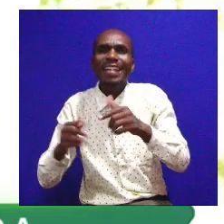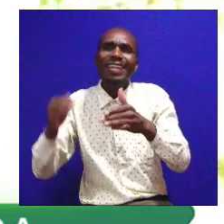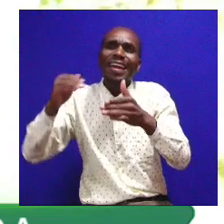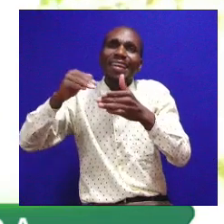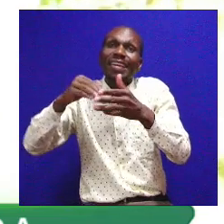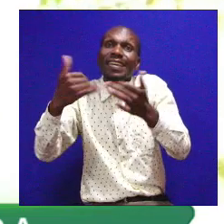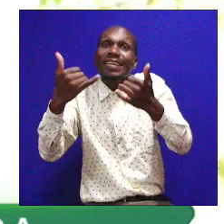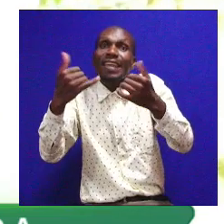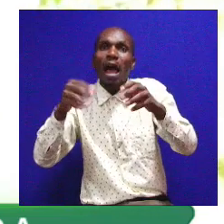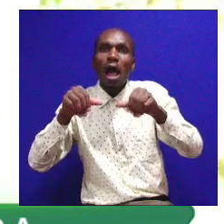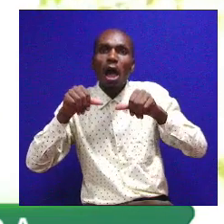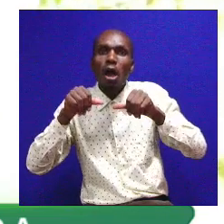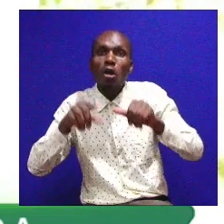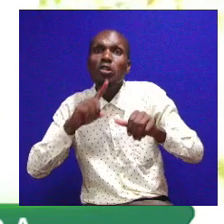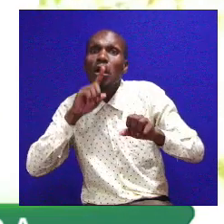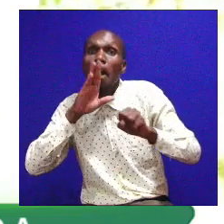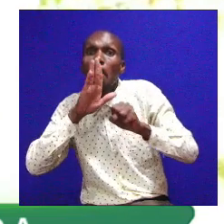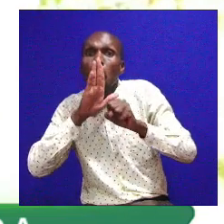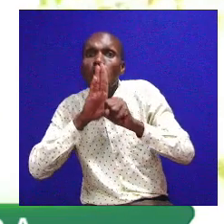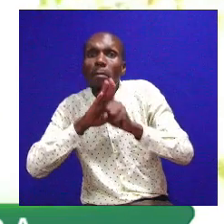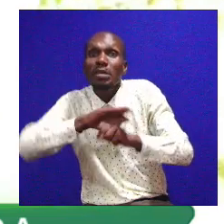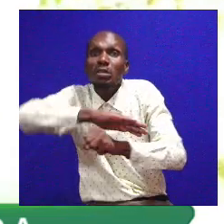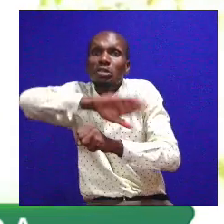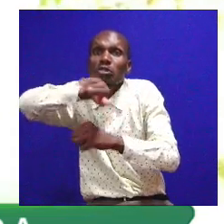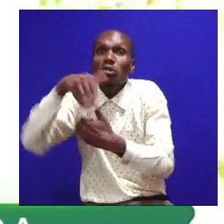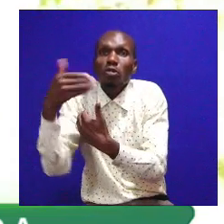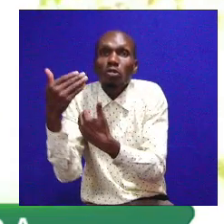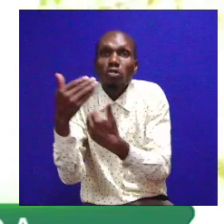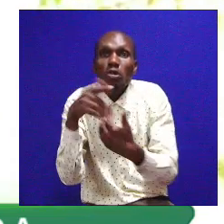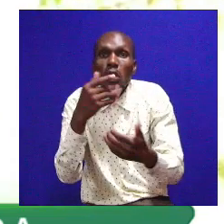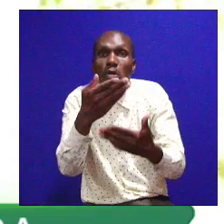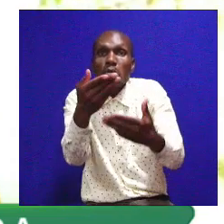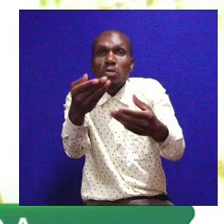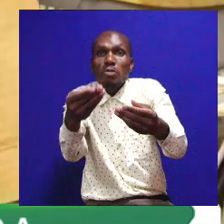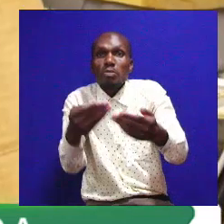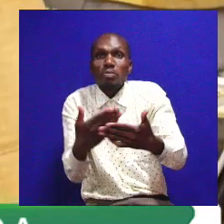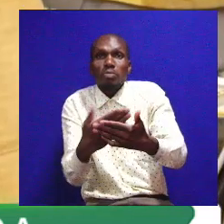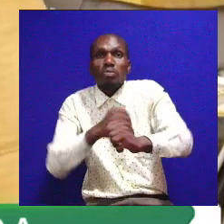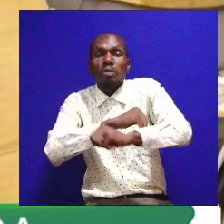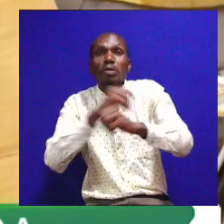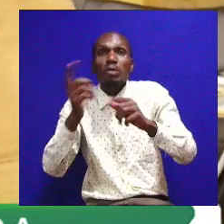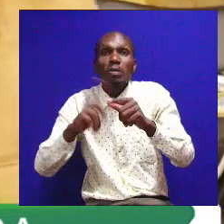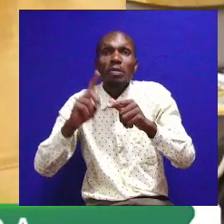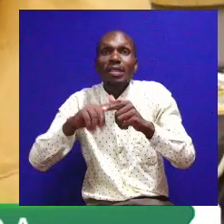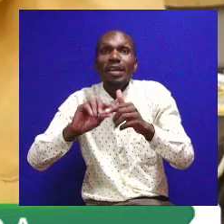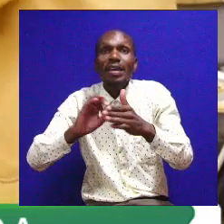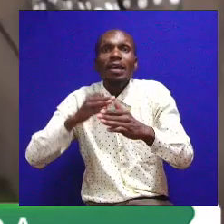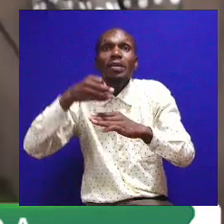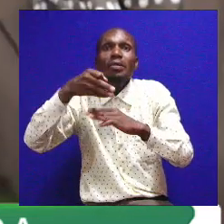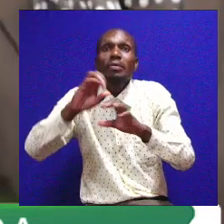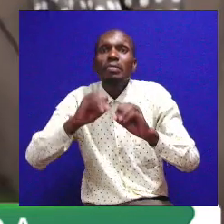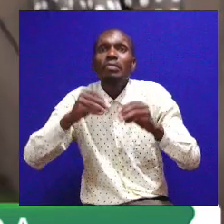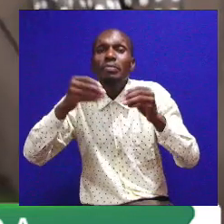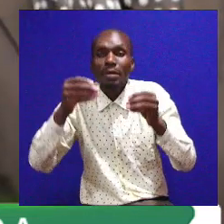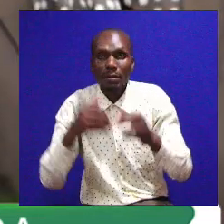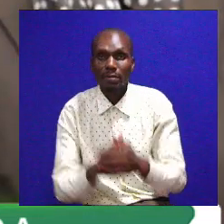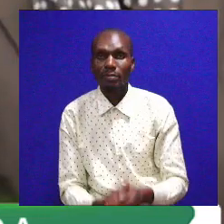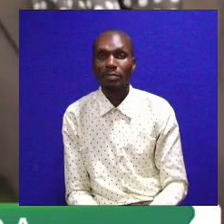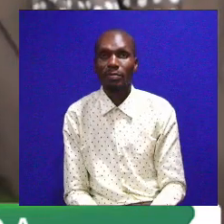babuna nigo bara chiko eneke buna, aboro kibanyora chibasari echio, mbadigo chiko nyora basari chinde. We